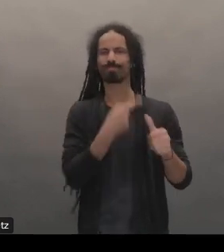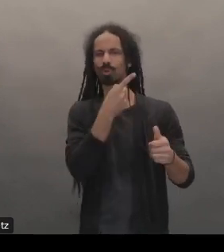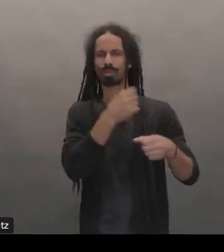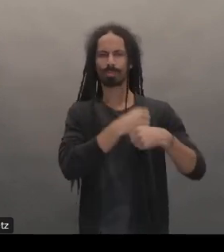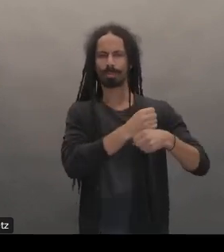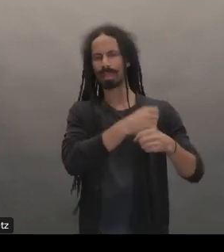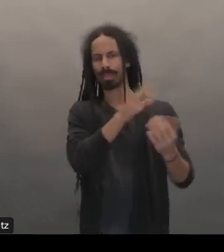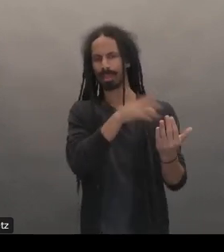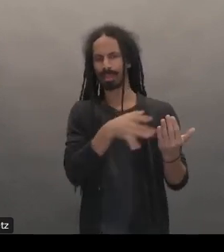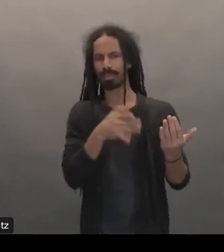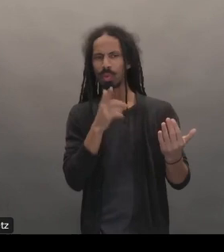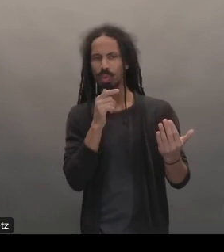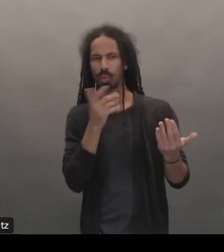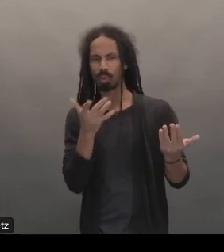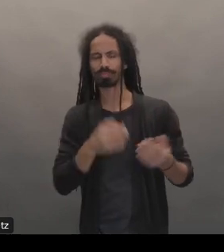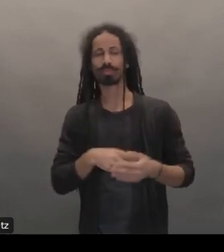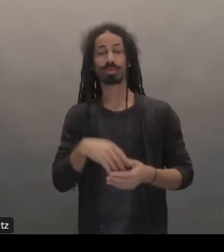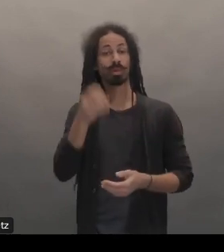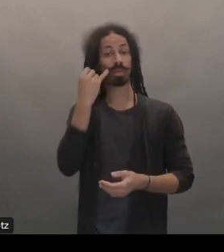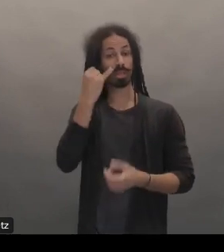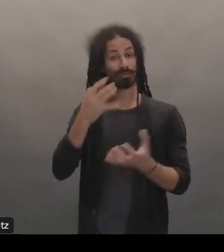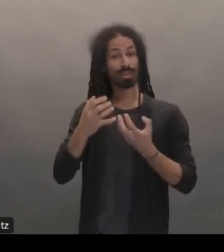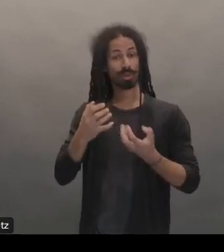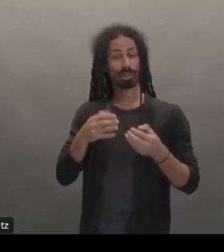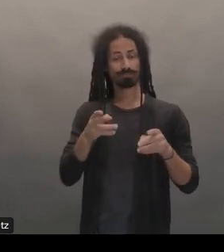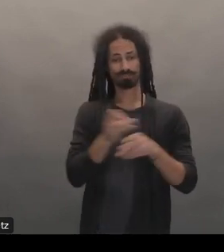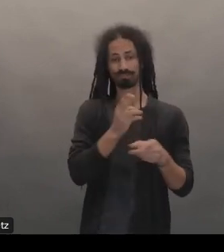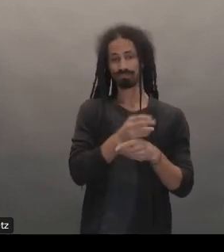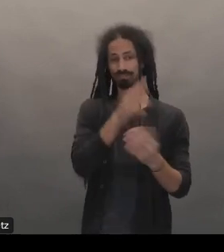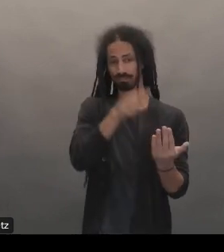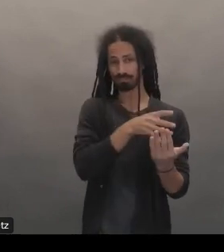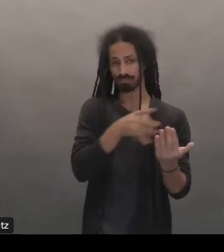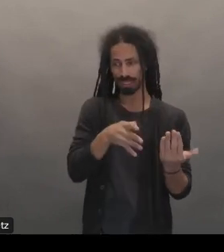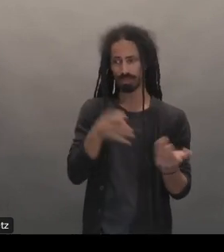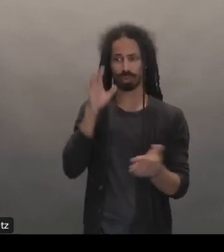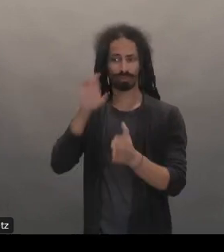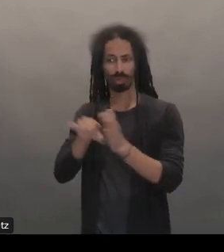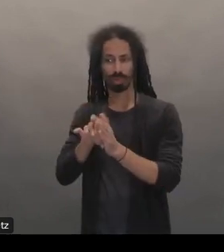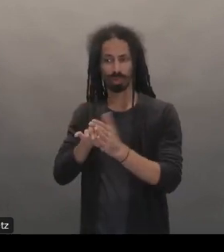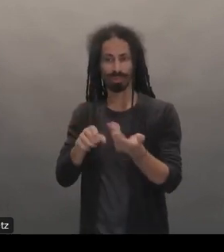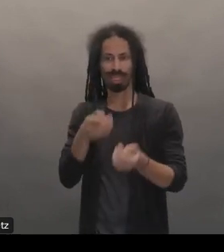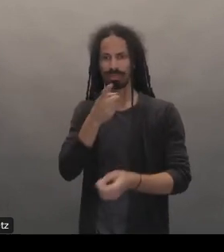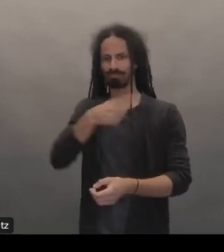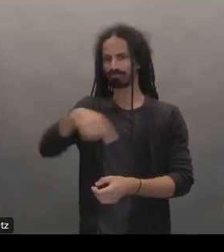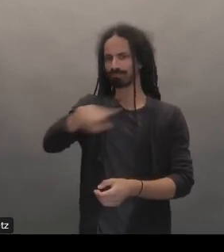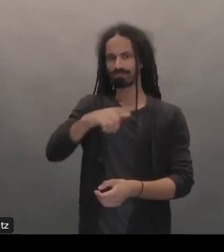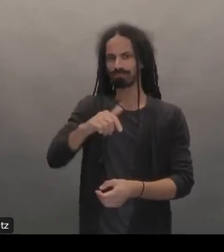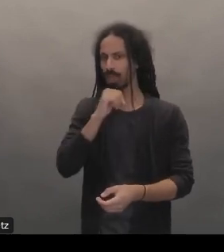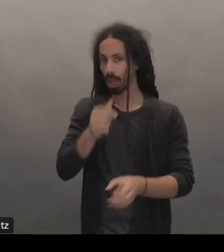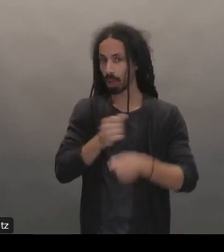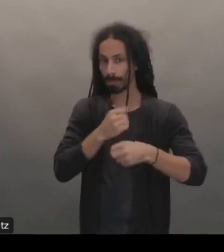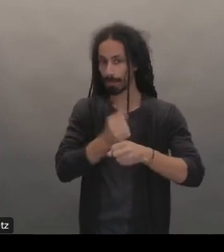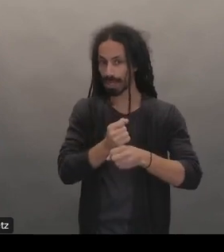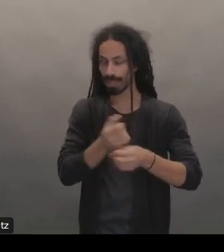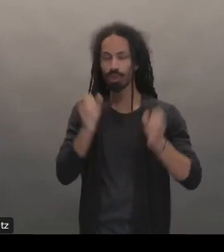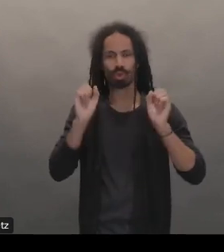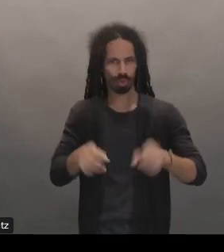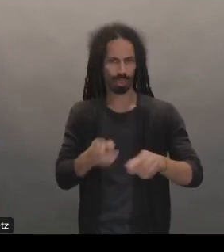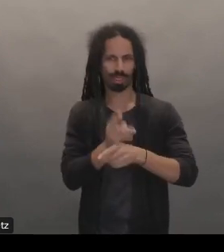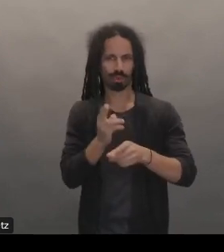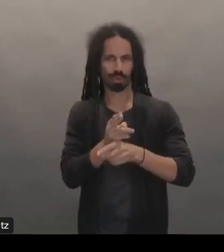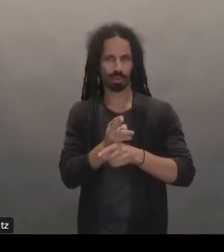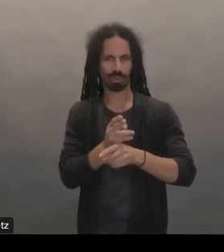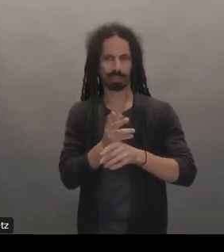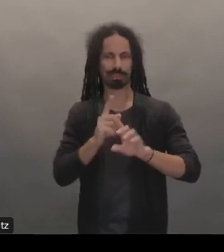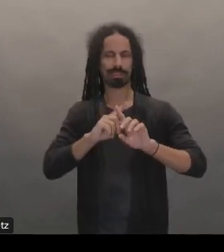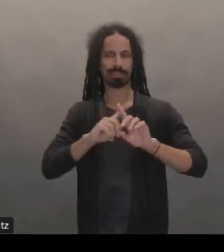So if you would like to use a table or figure that is not your own, you can, but you need to figure out if there